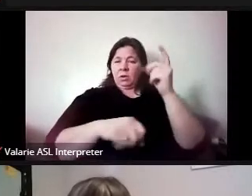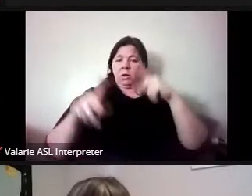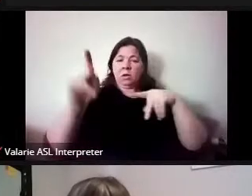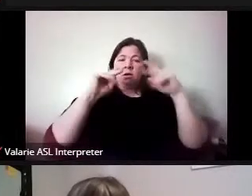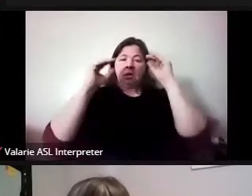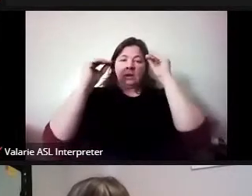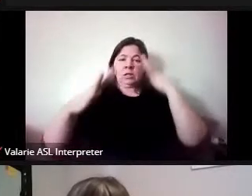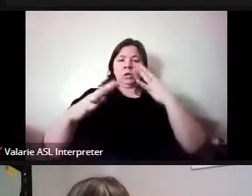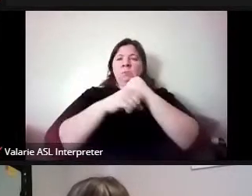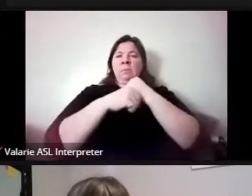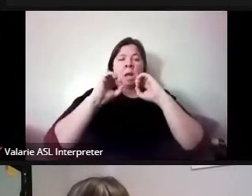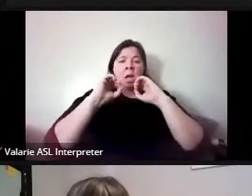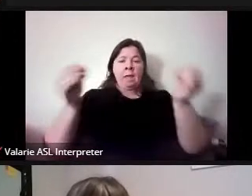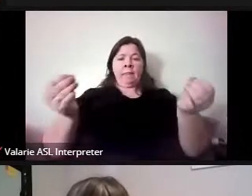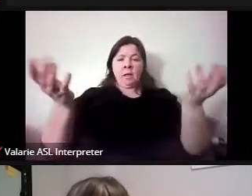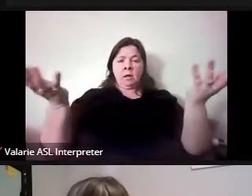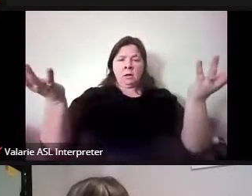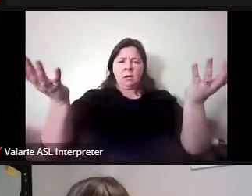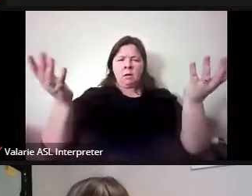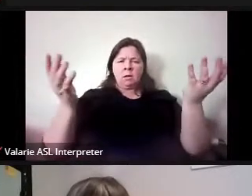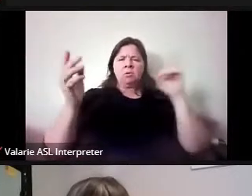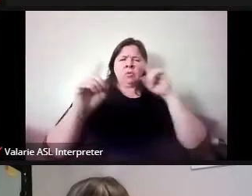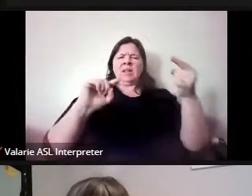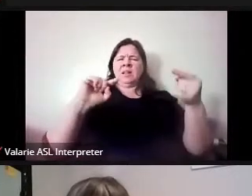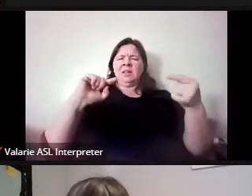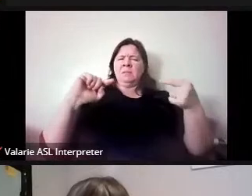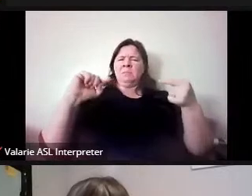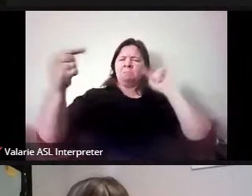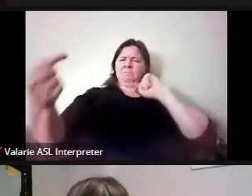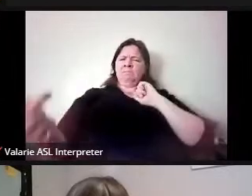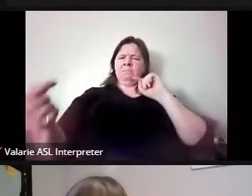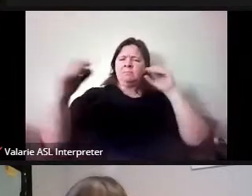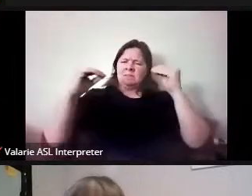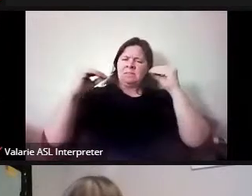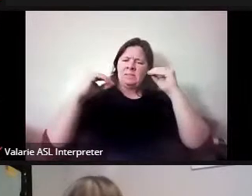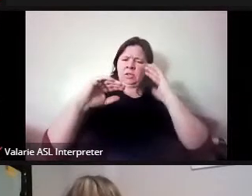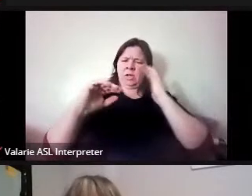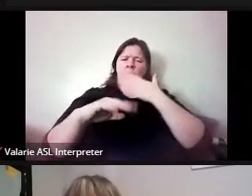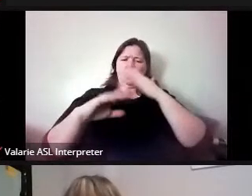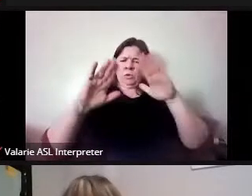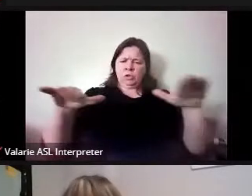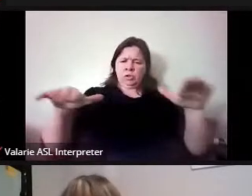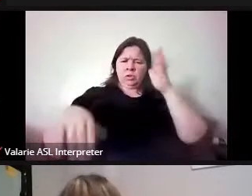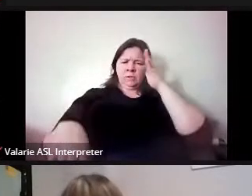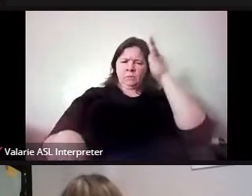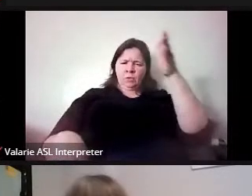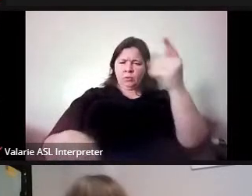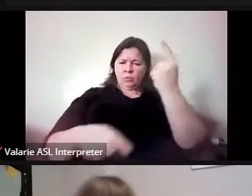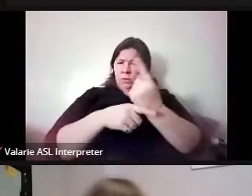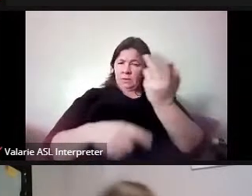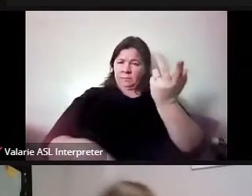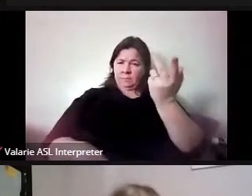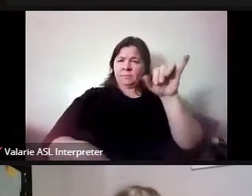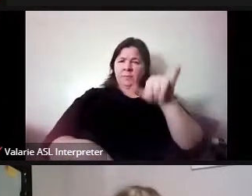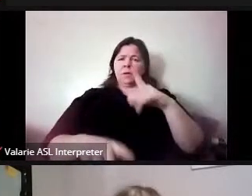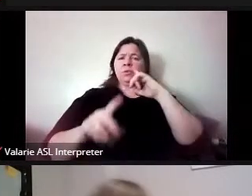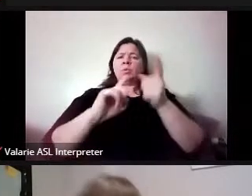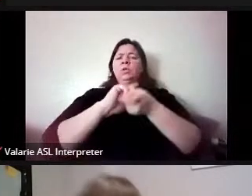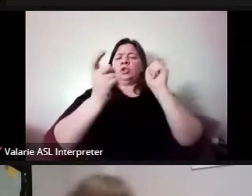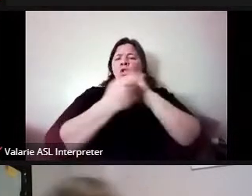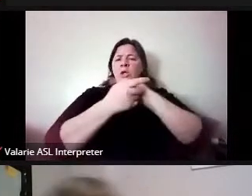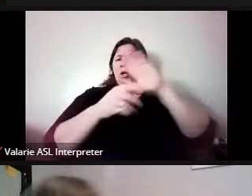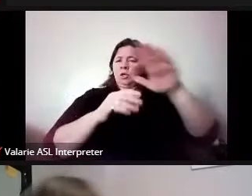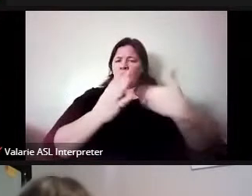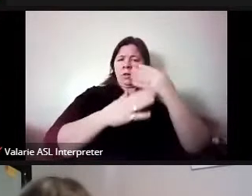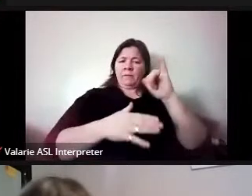make squat. It's kind of backwards when you're teaching our young kids the future, right? This is going to change all that. It'll take